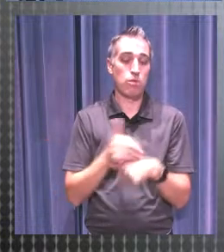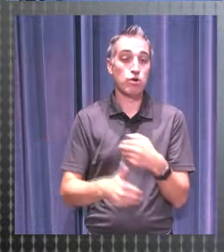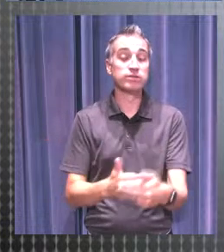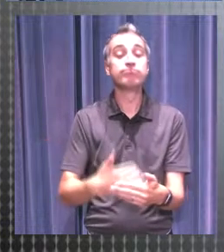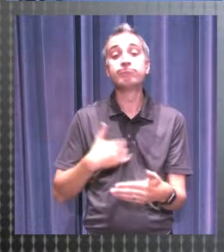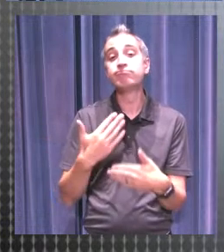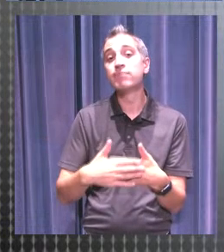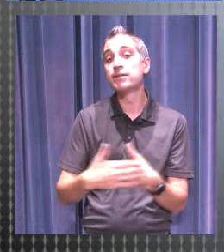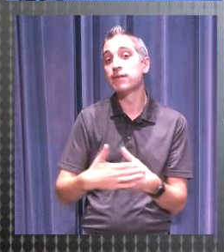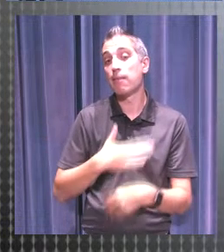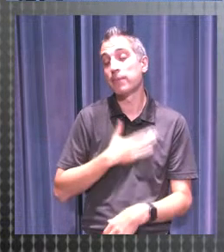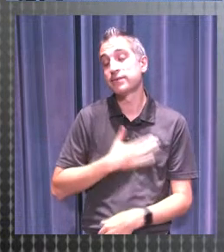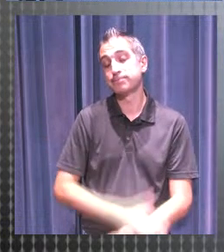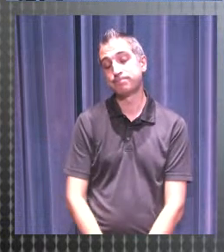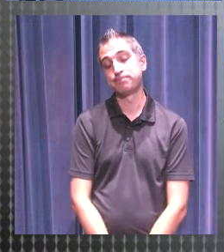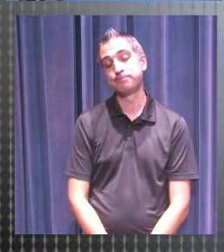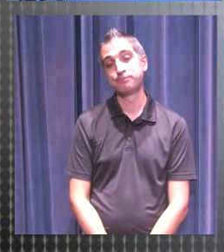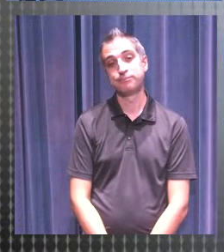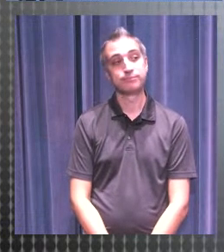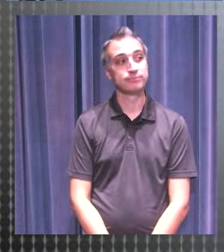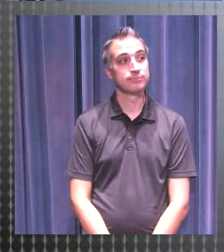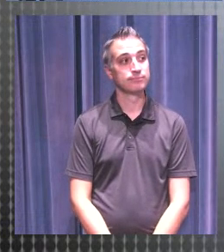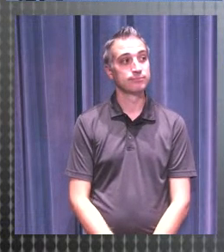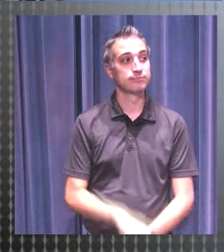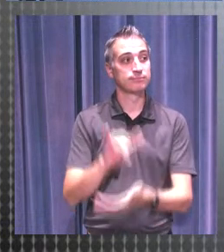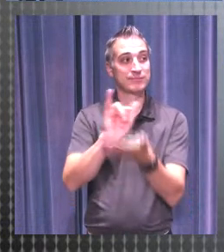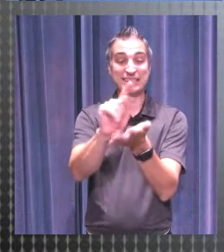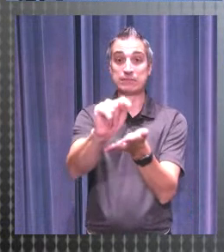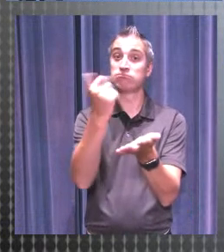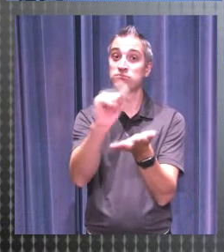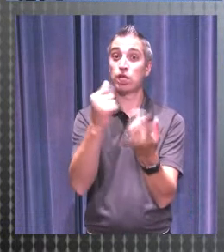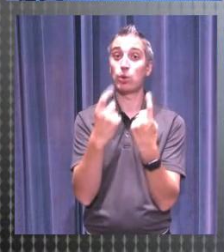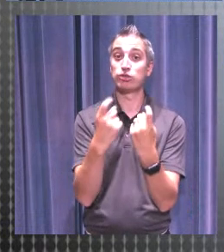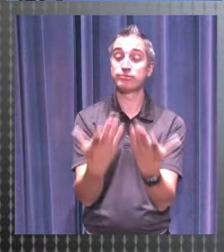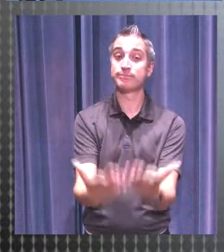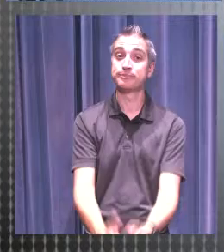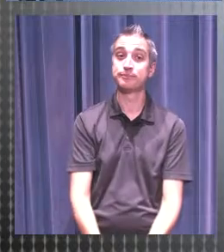slide, please. That ends it. Do you have any questions?